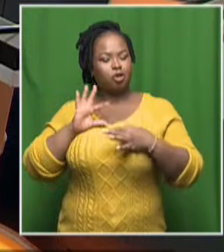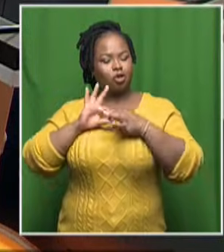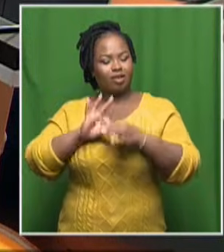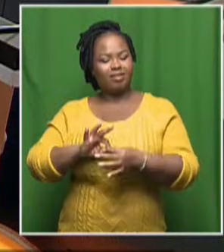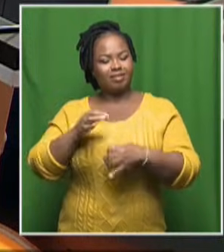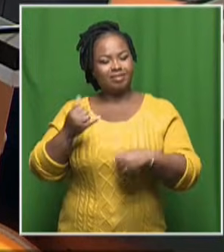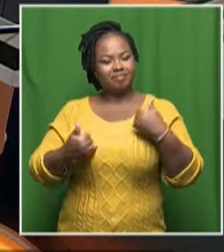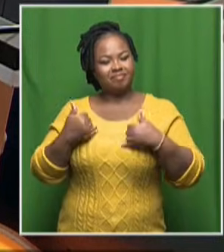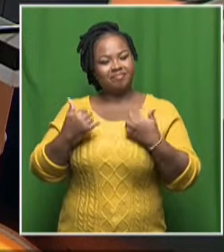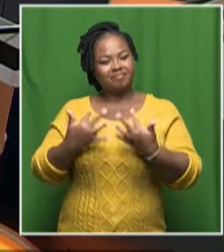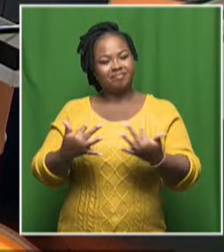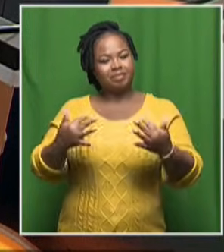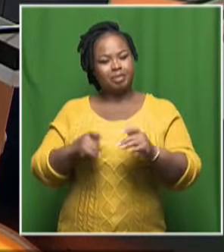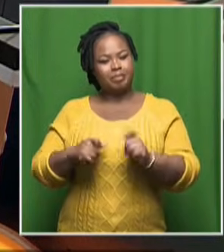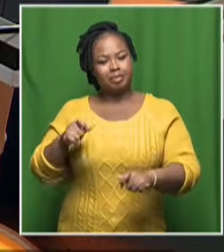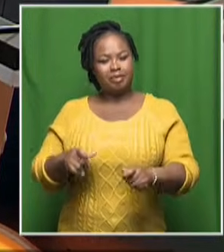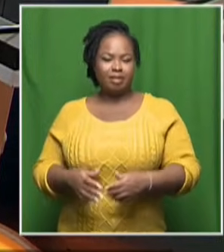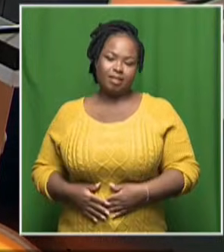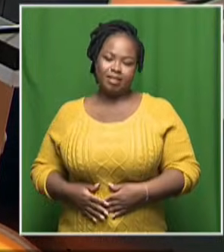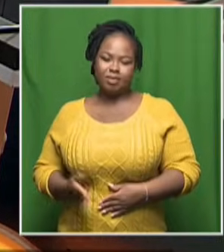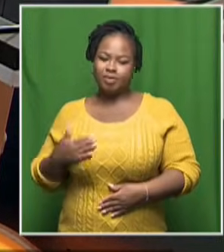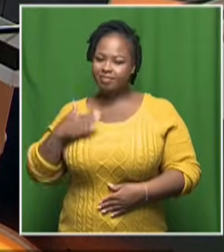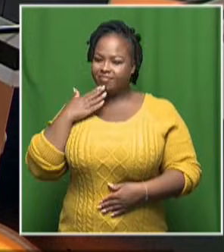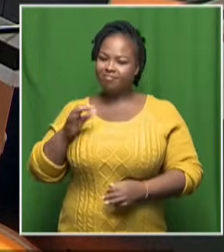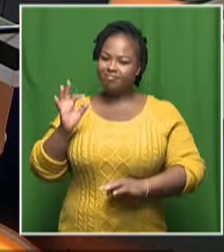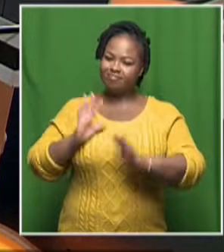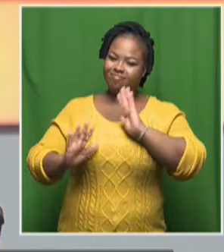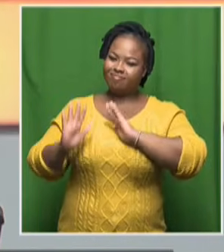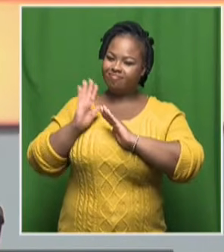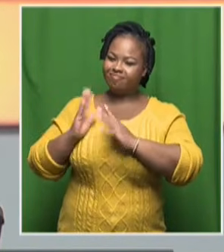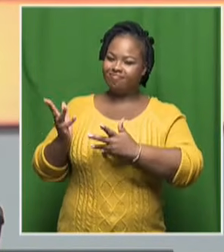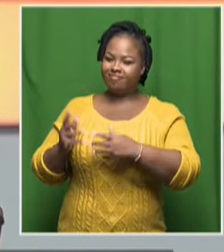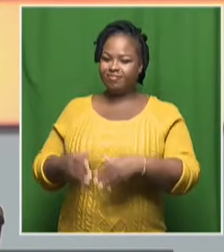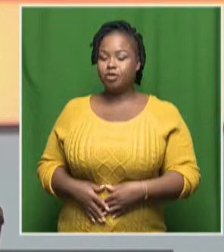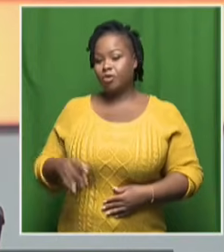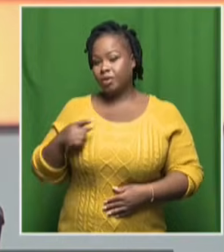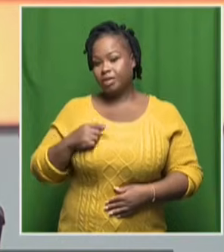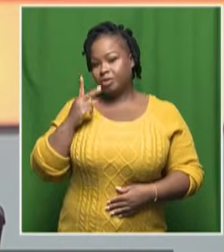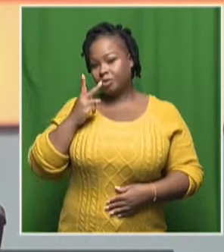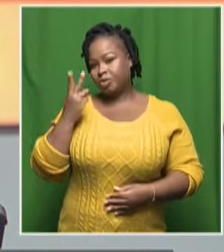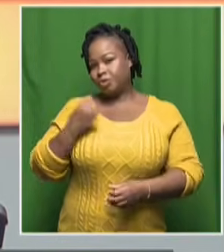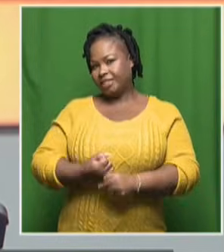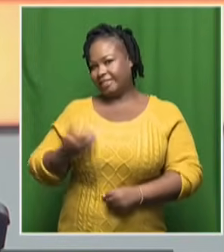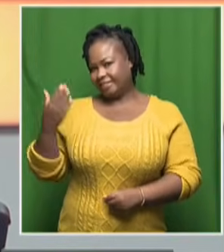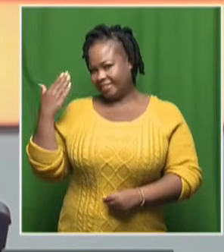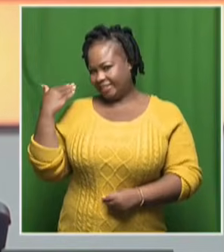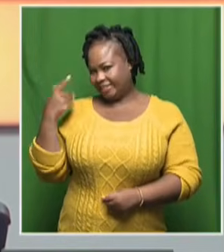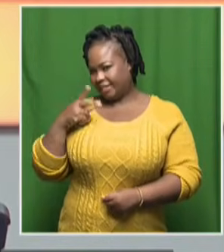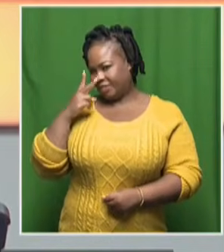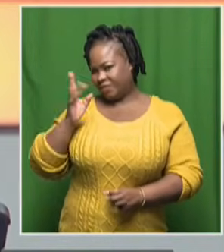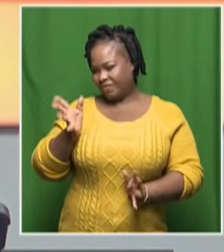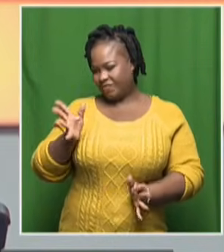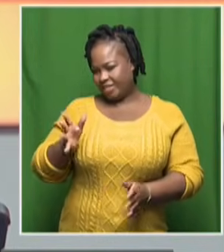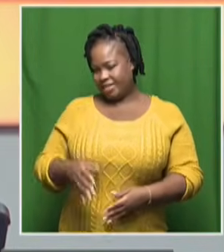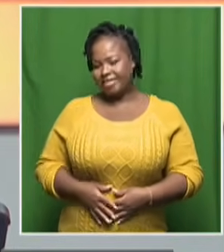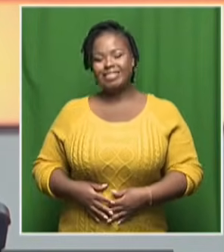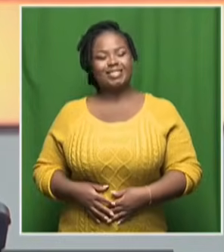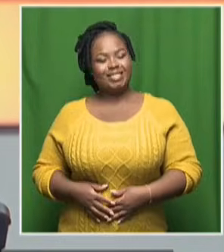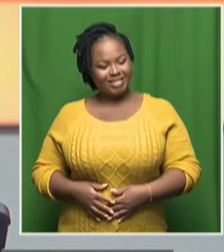and entertaining the crowd. You're born for this. So tell us about this edition. I mean, I also saw you 2 years ago, so this is one